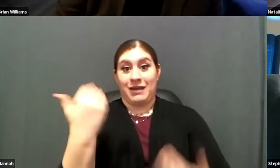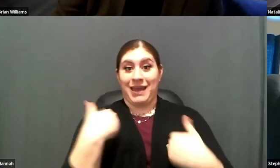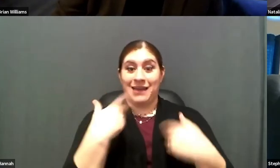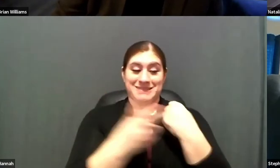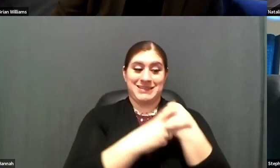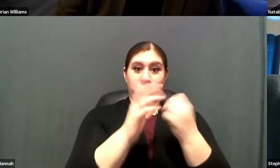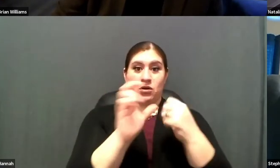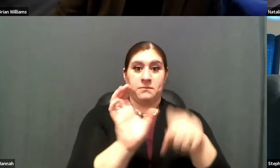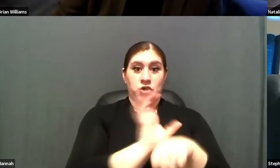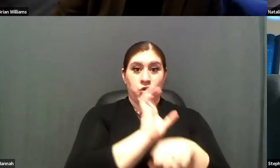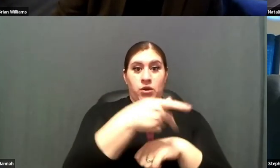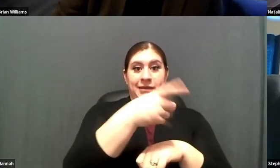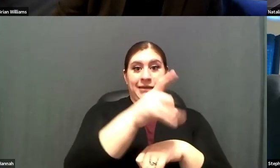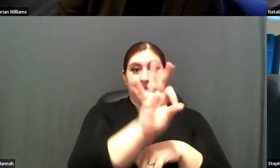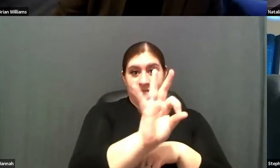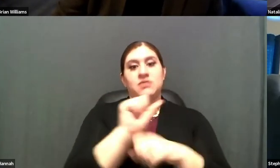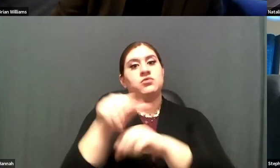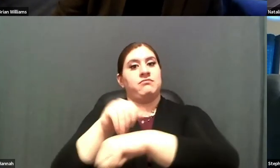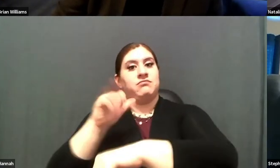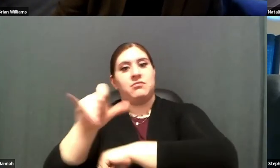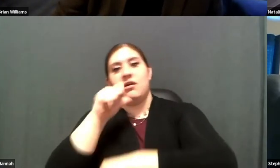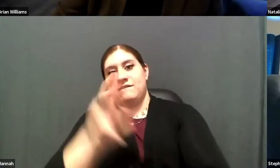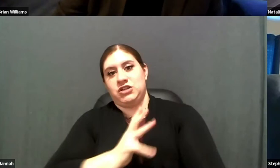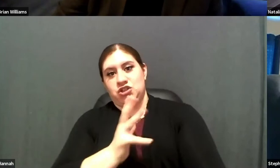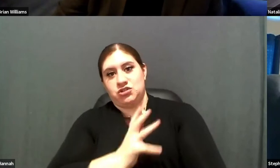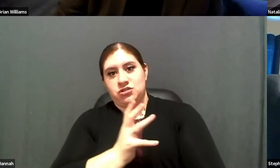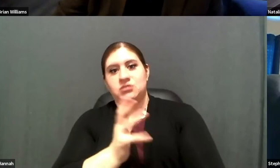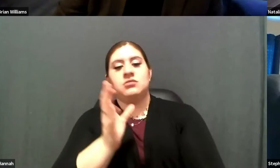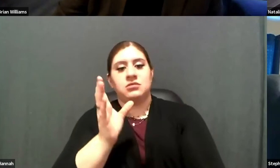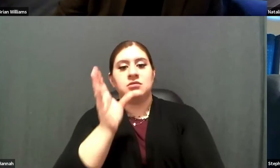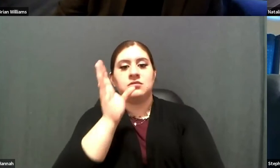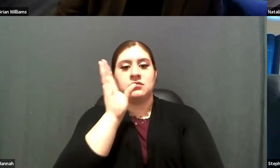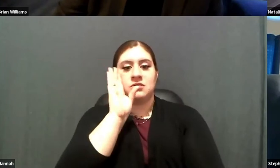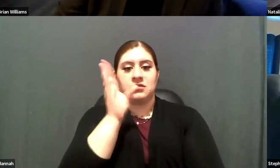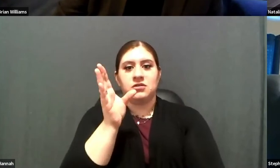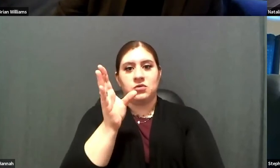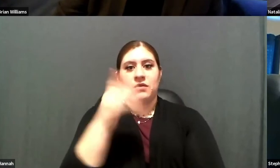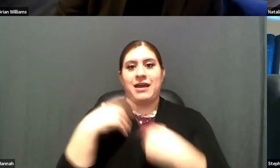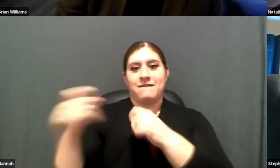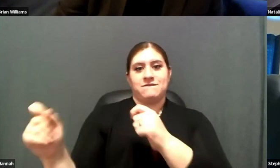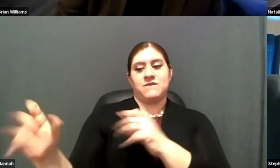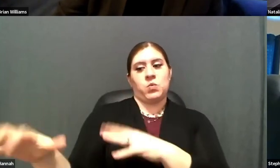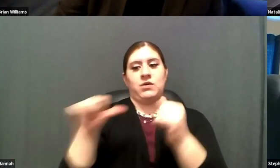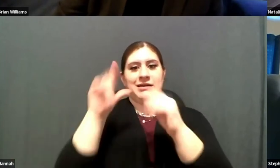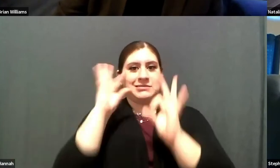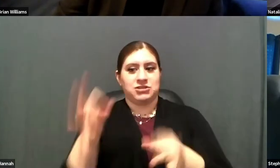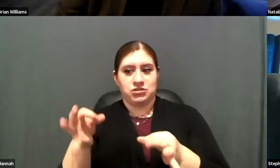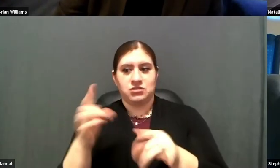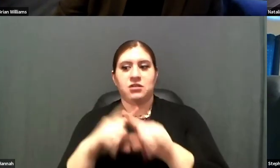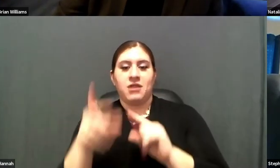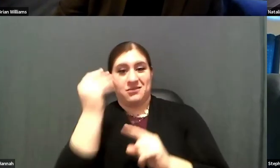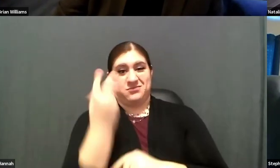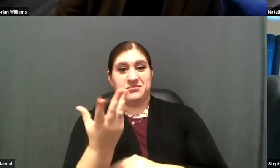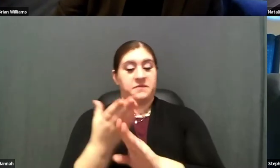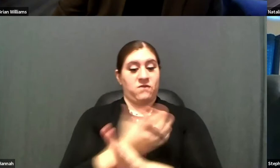computer somewhere as a PDF file, you can submit it as unofficial and you can get a quick response or a quick decision. But just keep in mind,